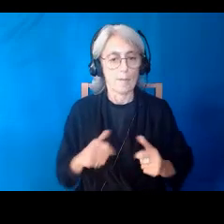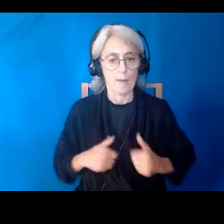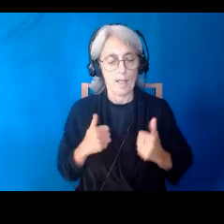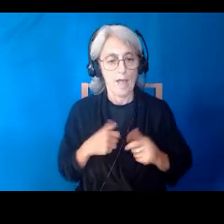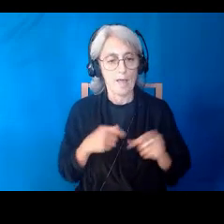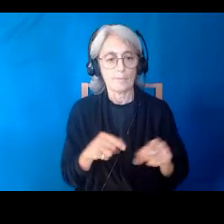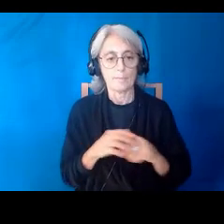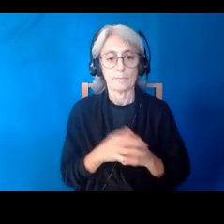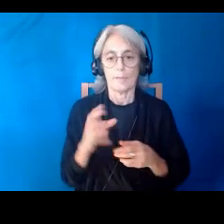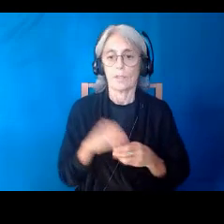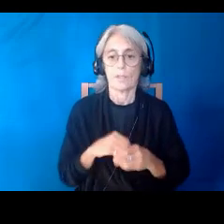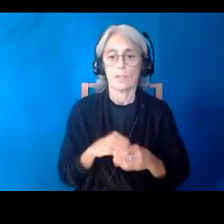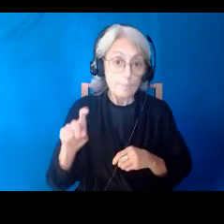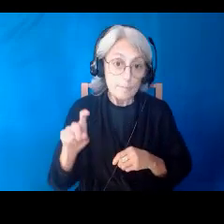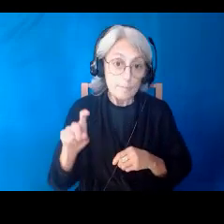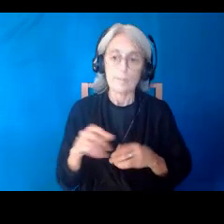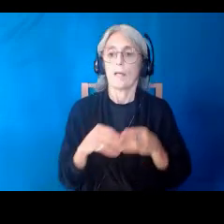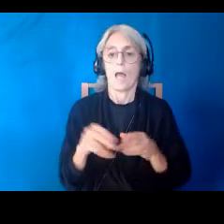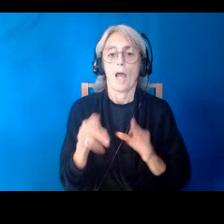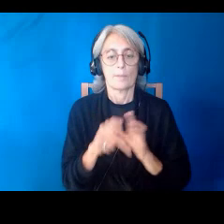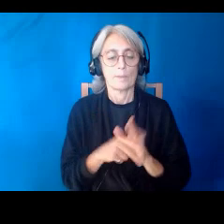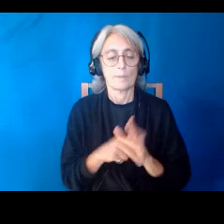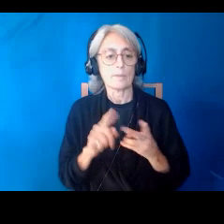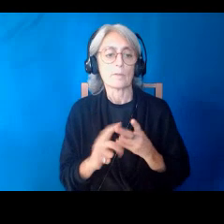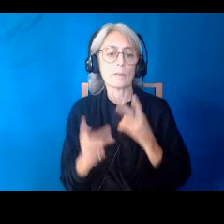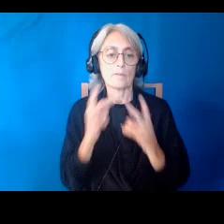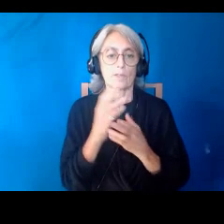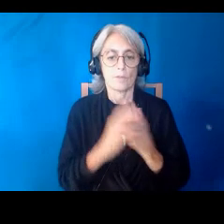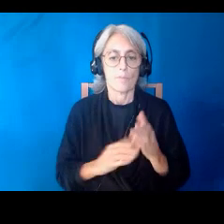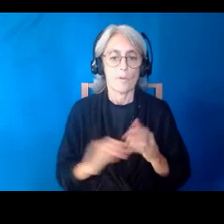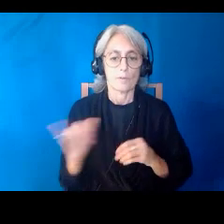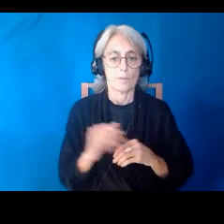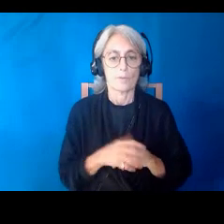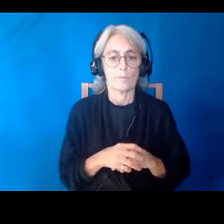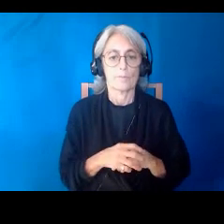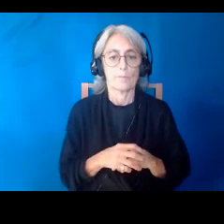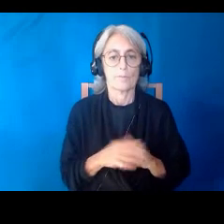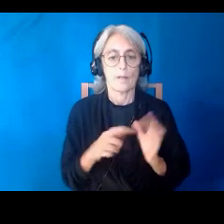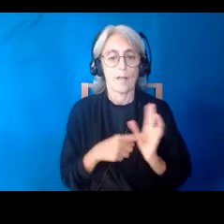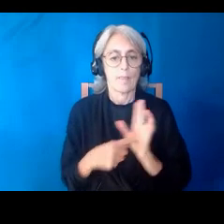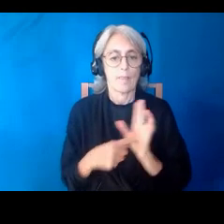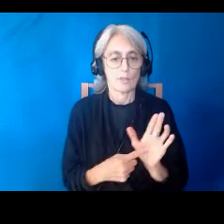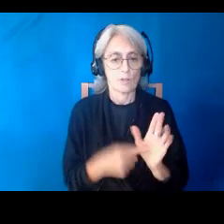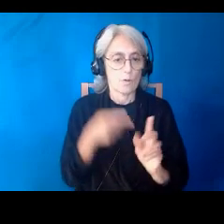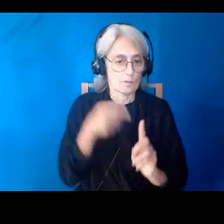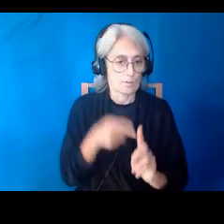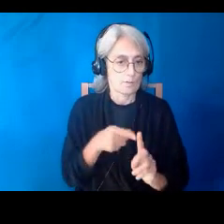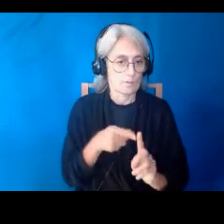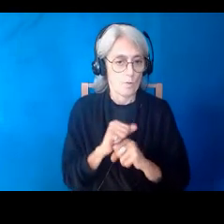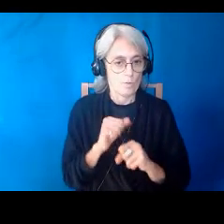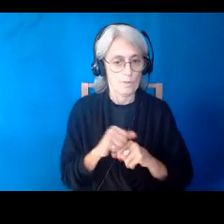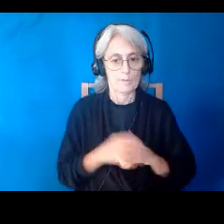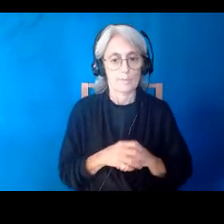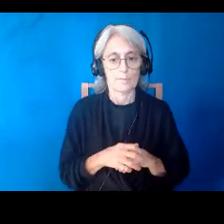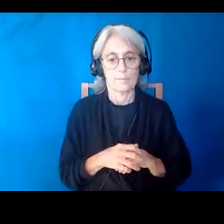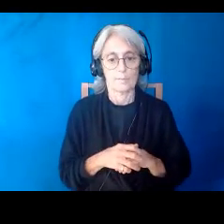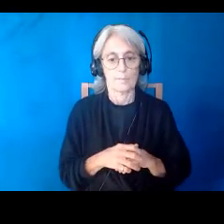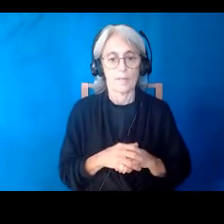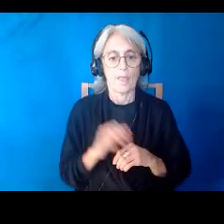includes guiding principles and a visual component that reflects the heart of the work that our communities in which we